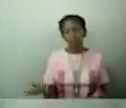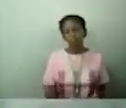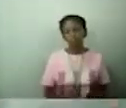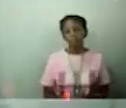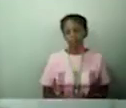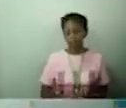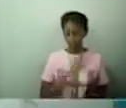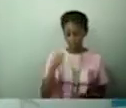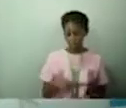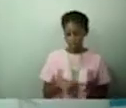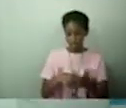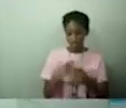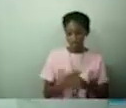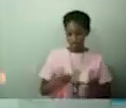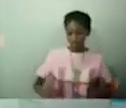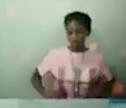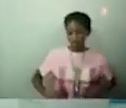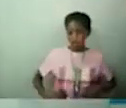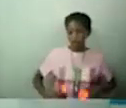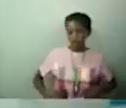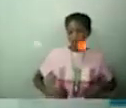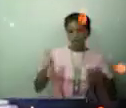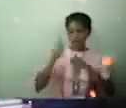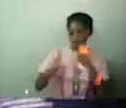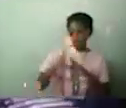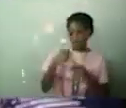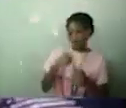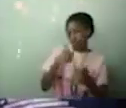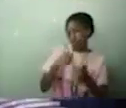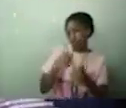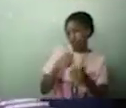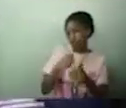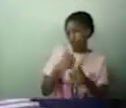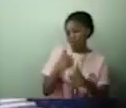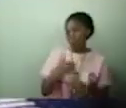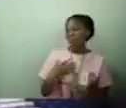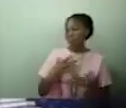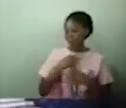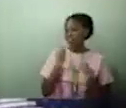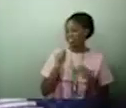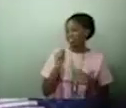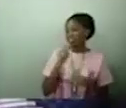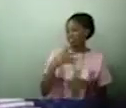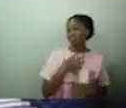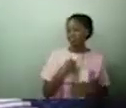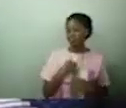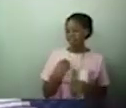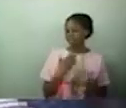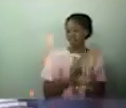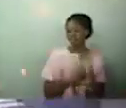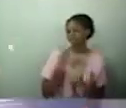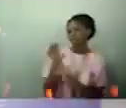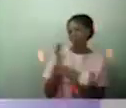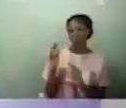They are presented as attractions for young people. And I believe that by now you are together with me in where we